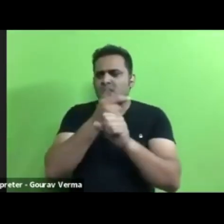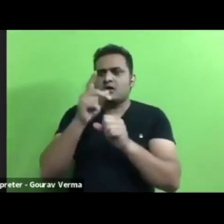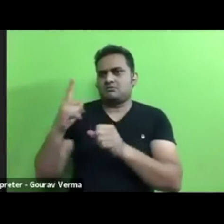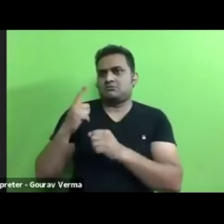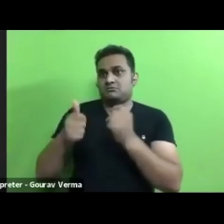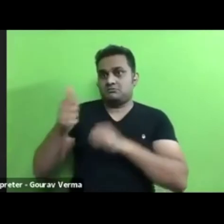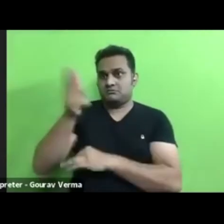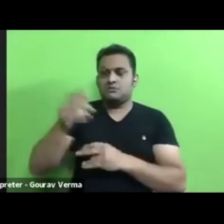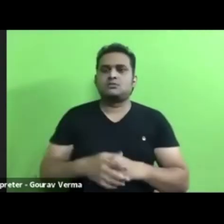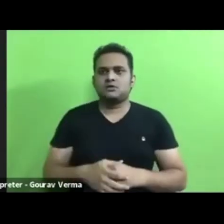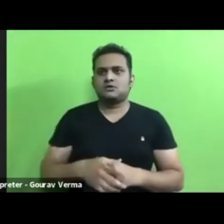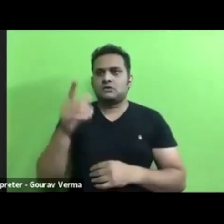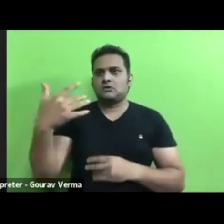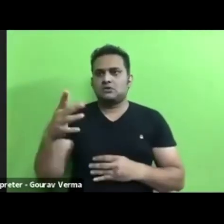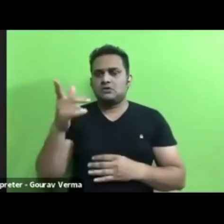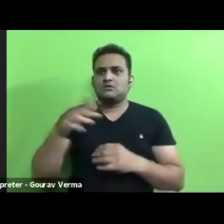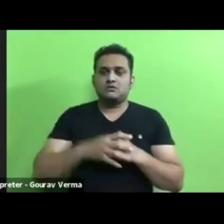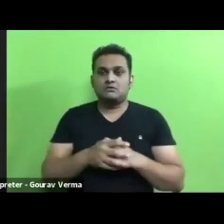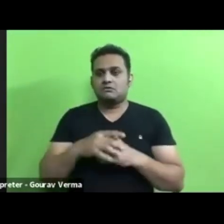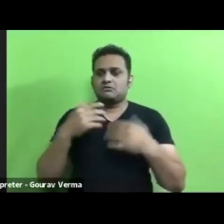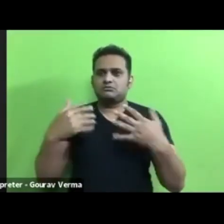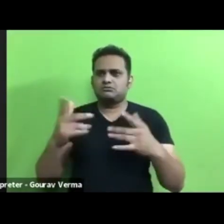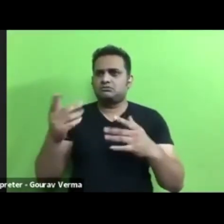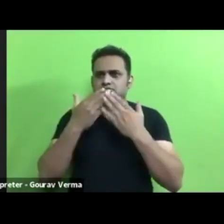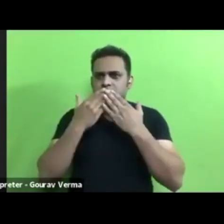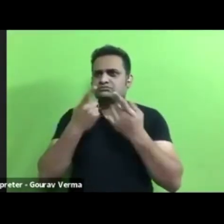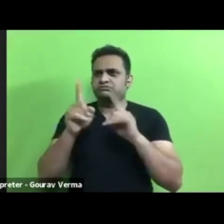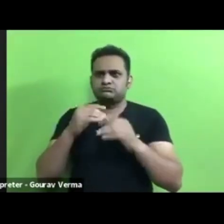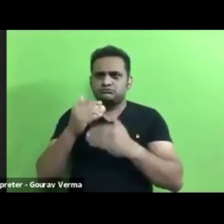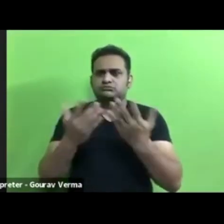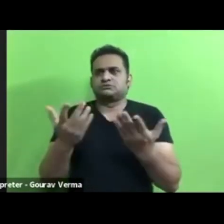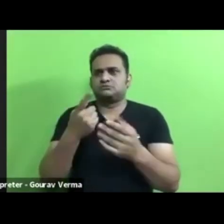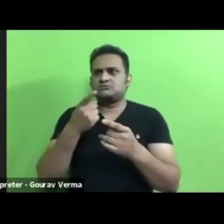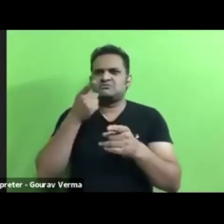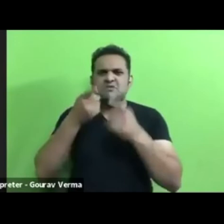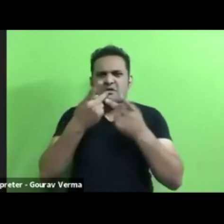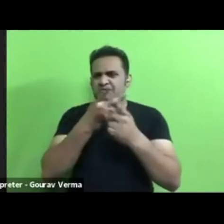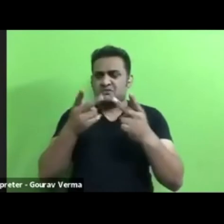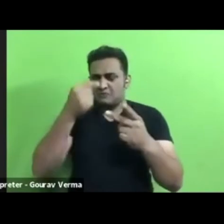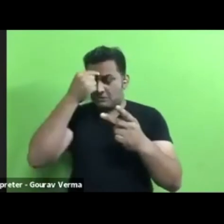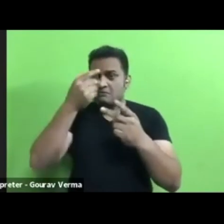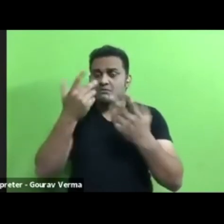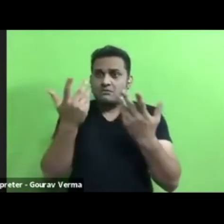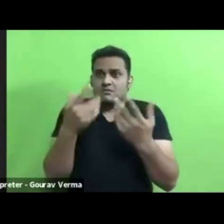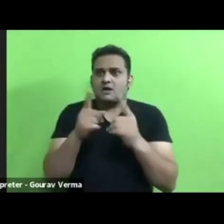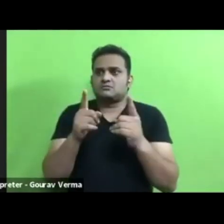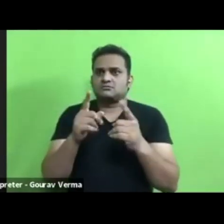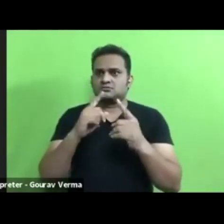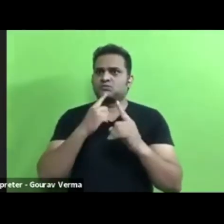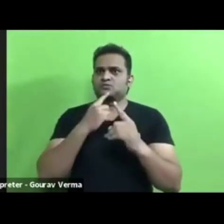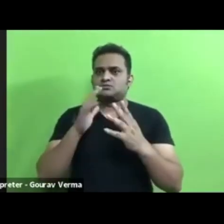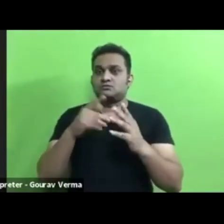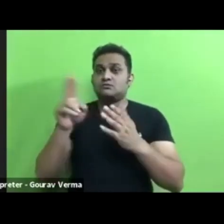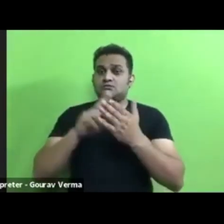had a significant presence. His father was a scholar, an erudite critique, as well as a ardent nationalist